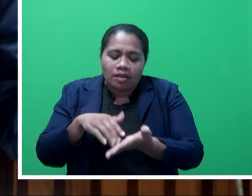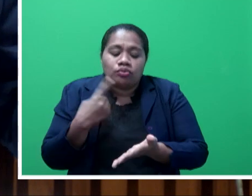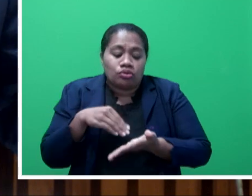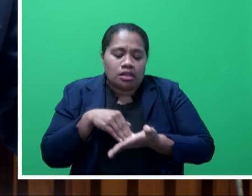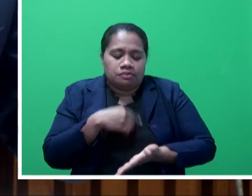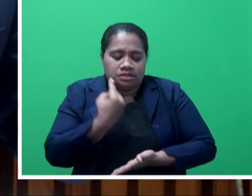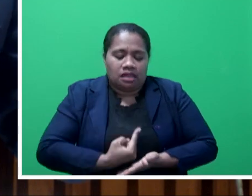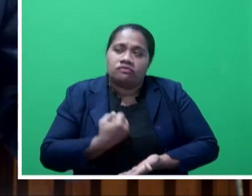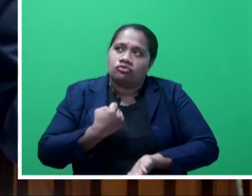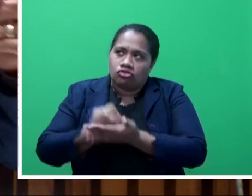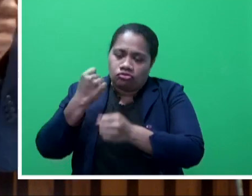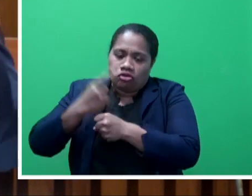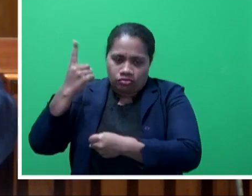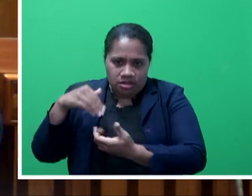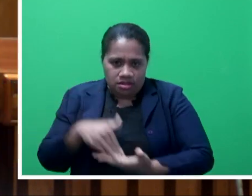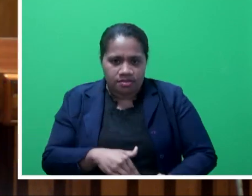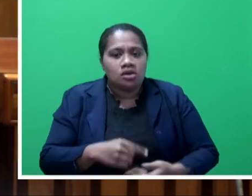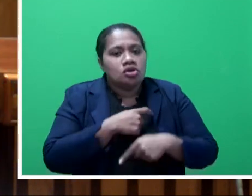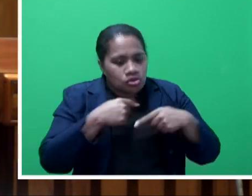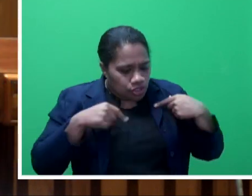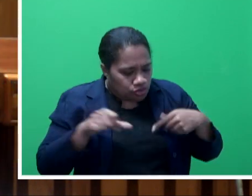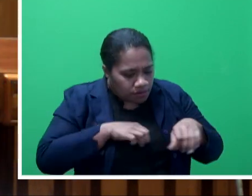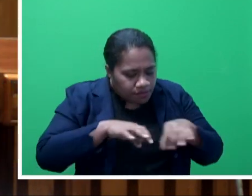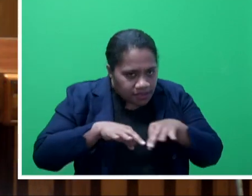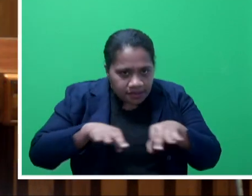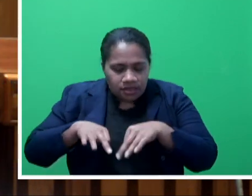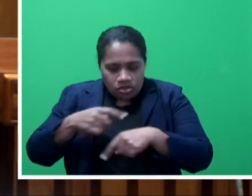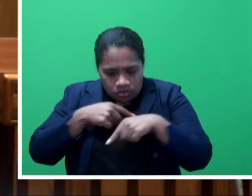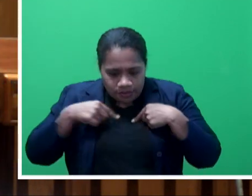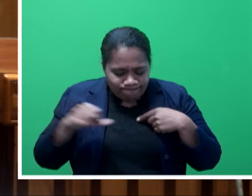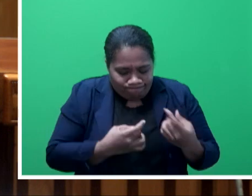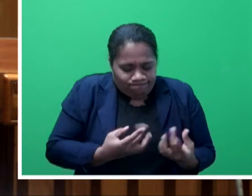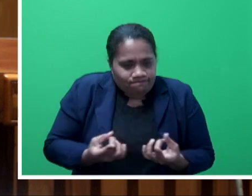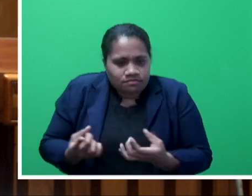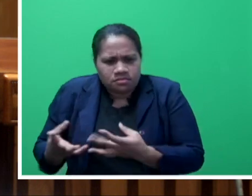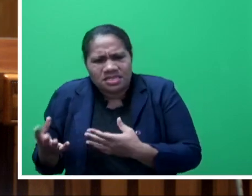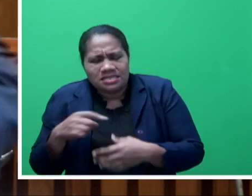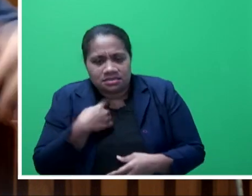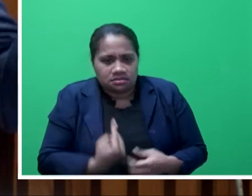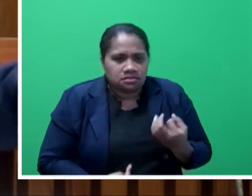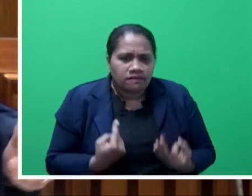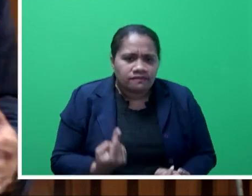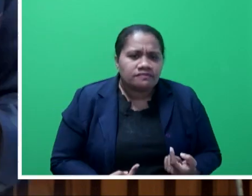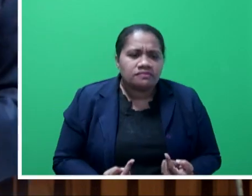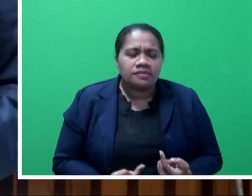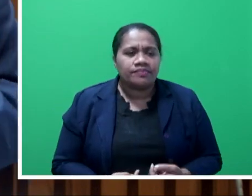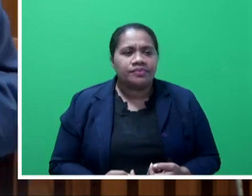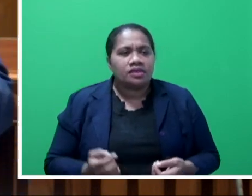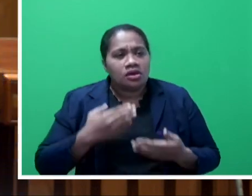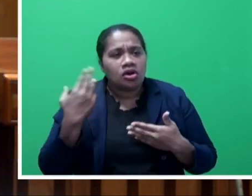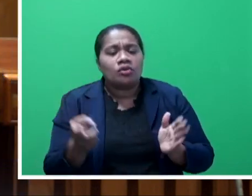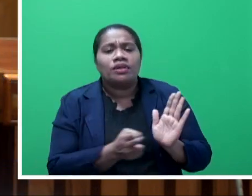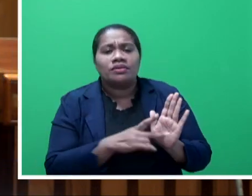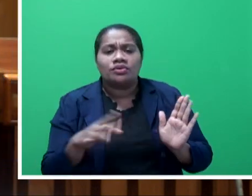have to be able to plan. We have to pre-position ourselves. Honorable Nawaikula said, maybe we should shut down Fiji